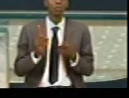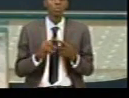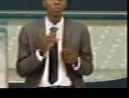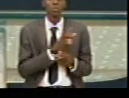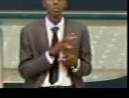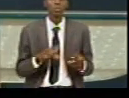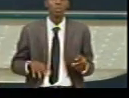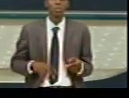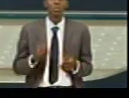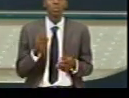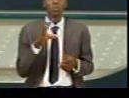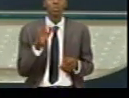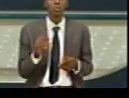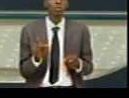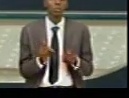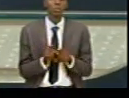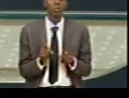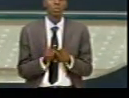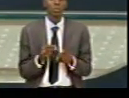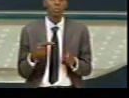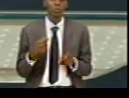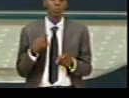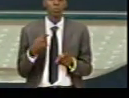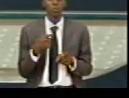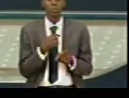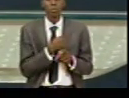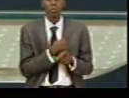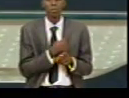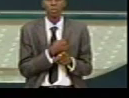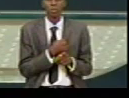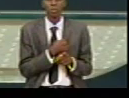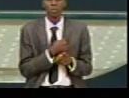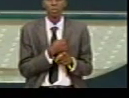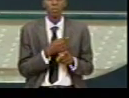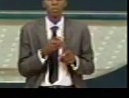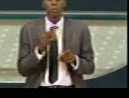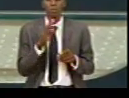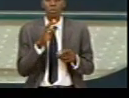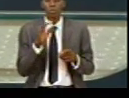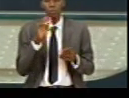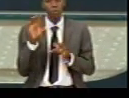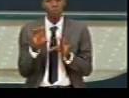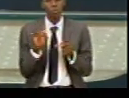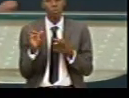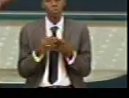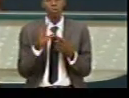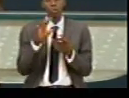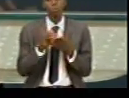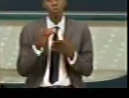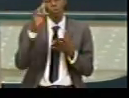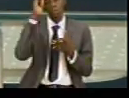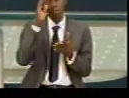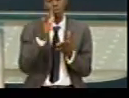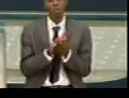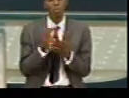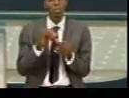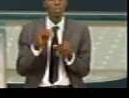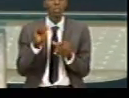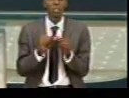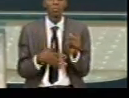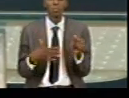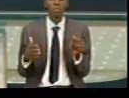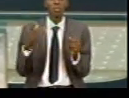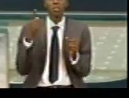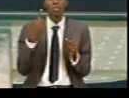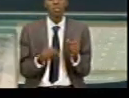so let wives be to their own husbands in everything. The church and the membership of